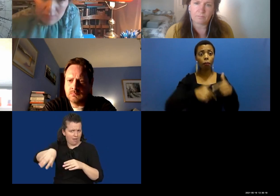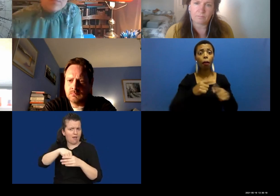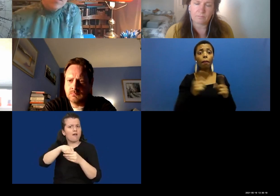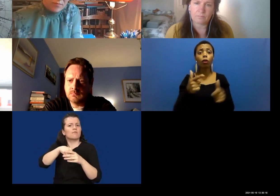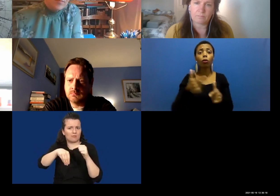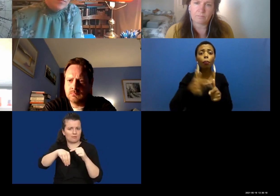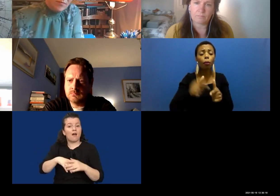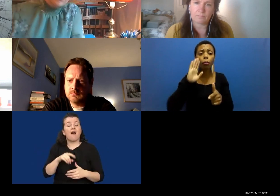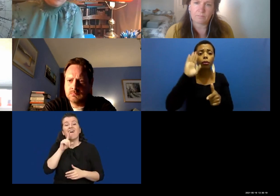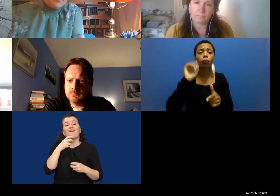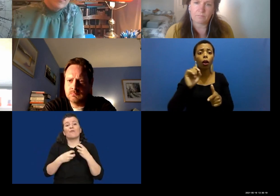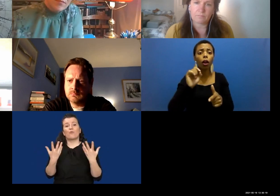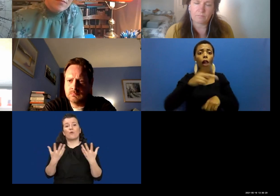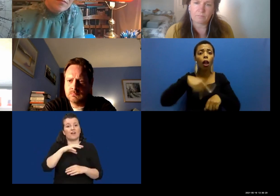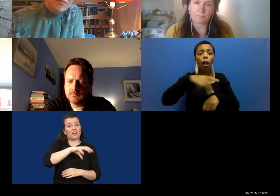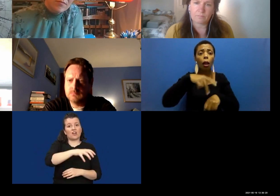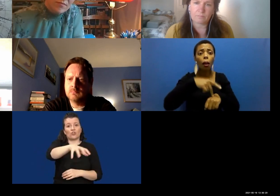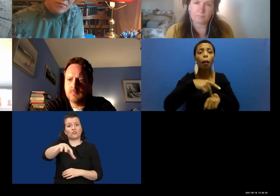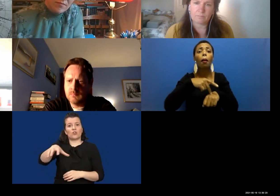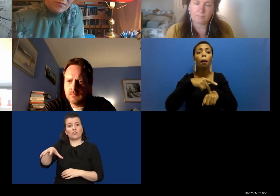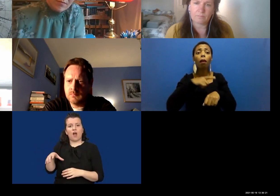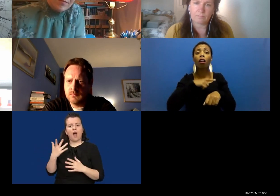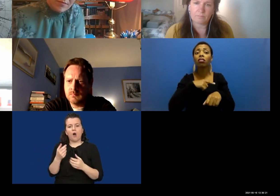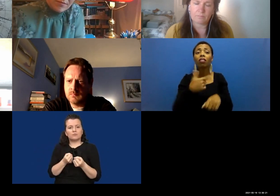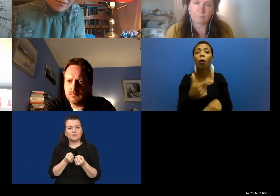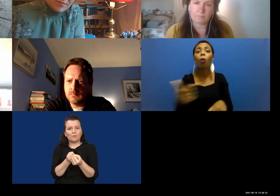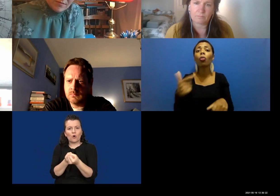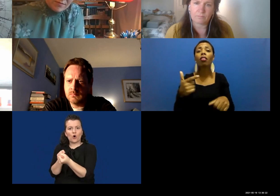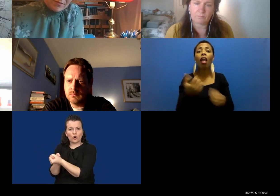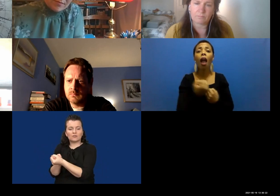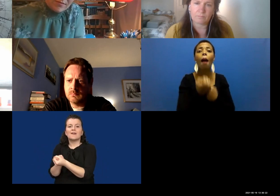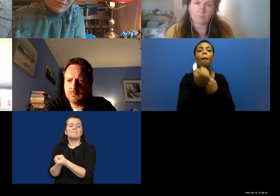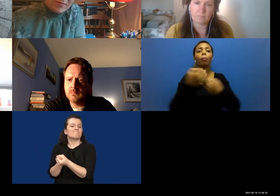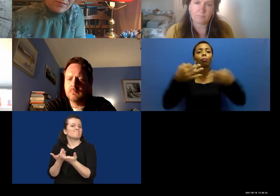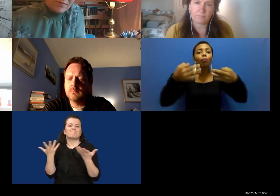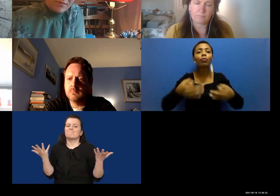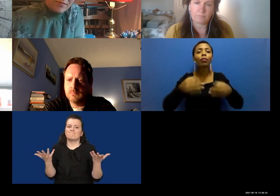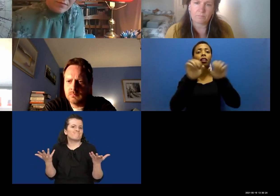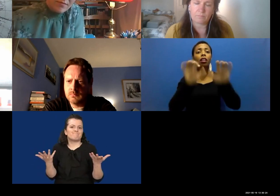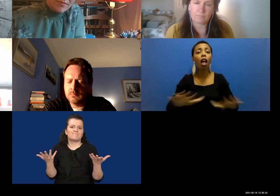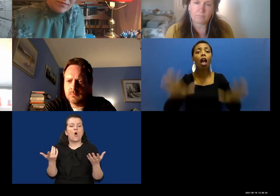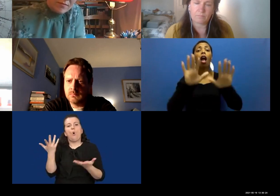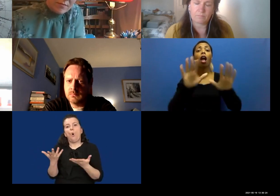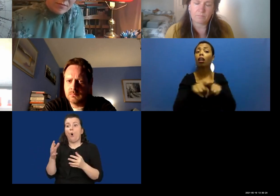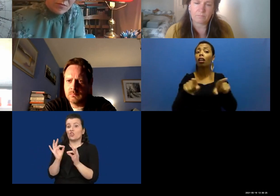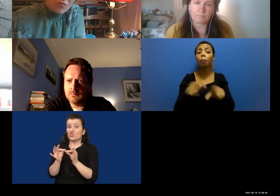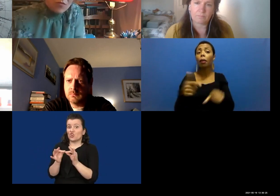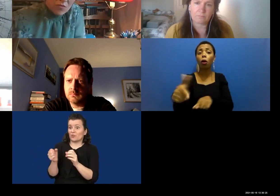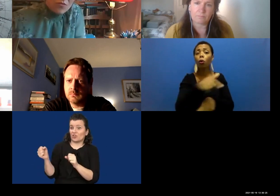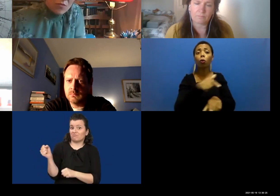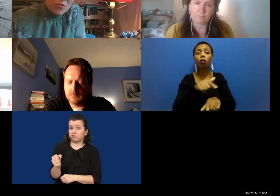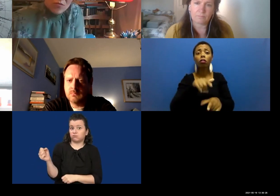very poor and inadequate support systems, not to mention lack of interpreters and education in